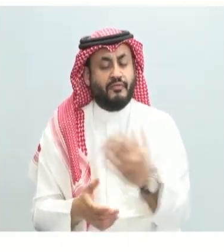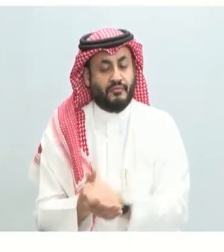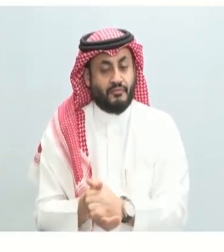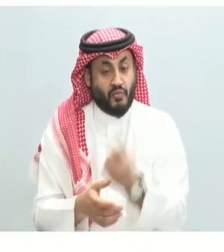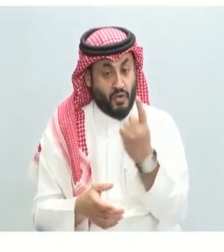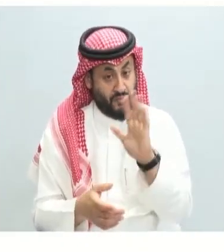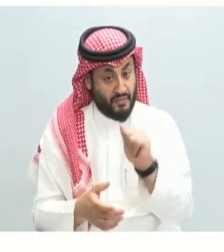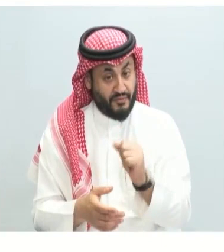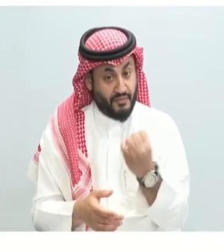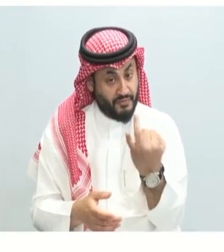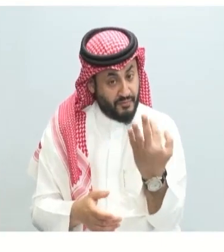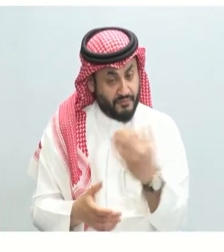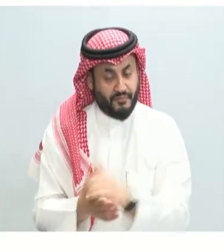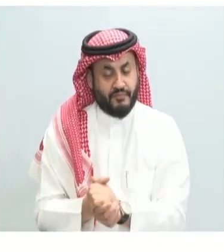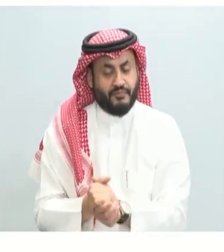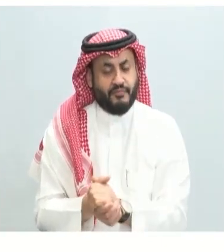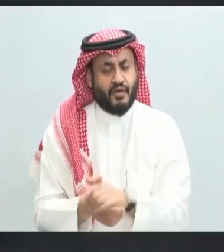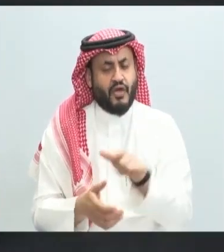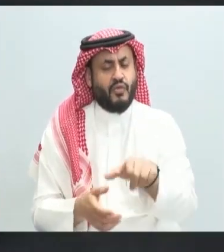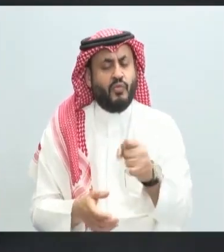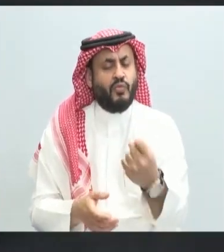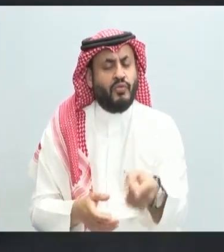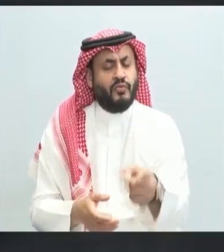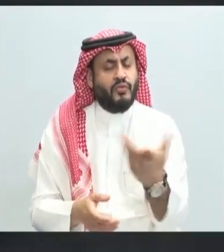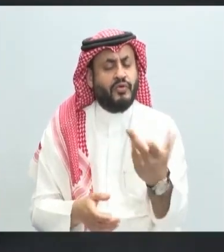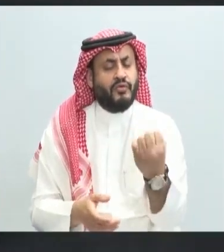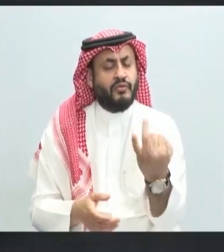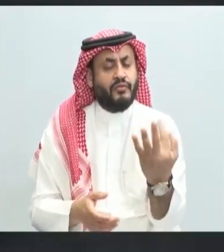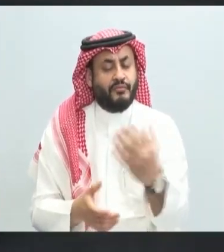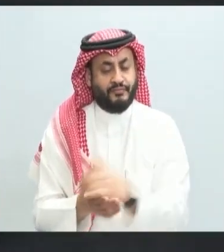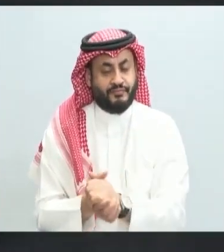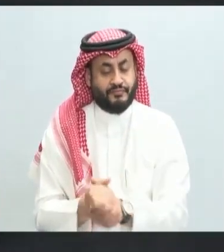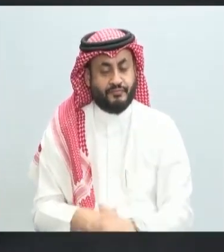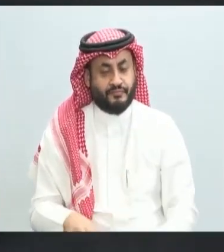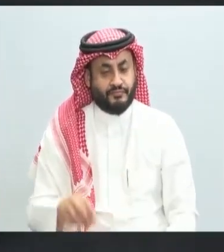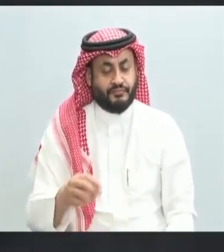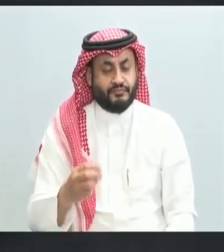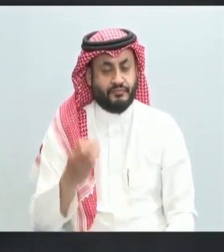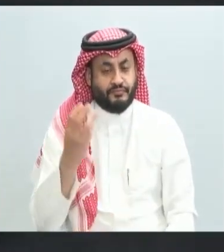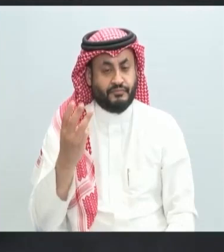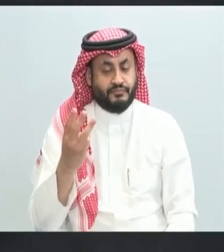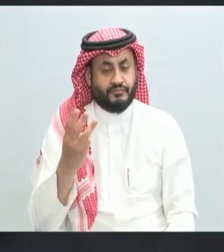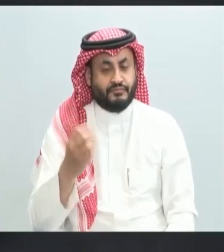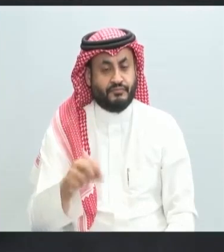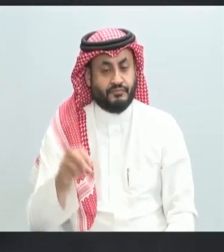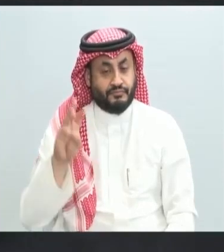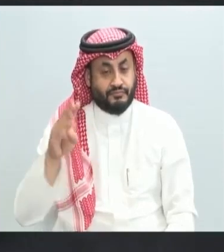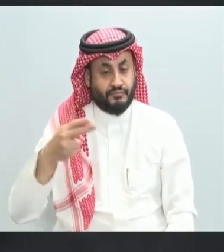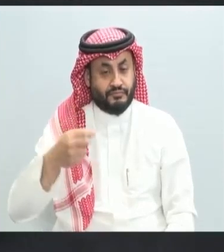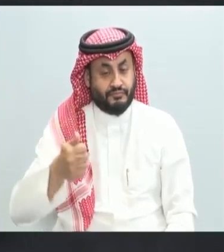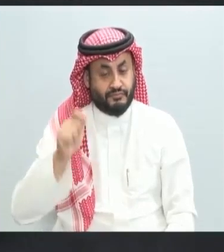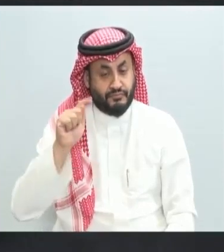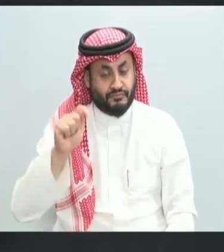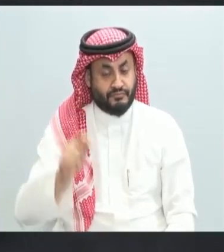So, what are these is when we ask not about one thing, but more. So